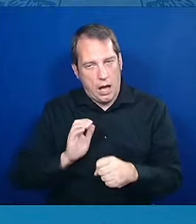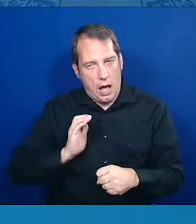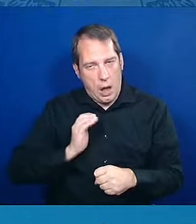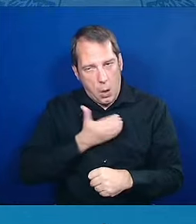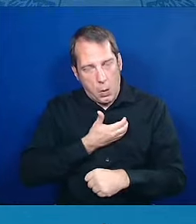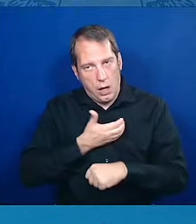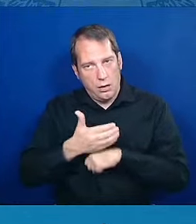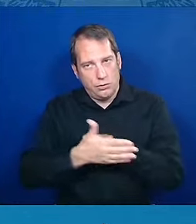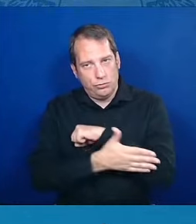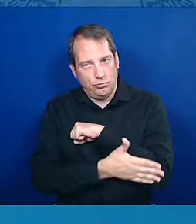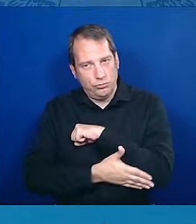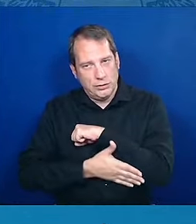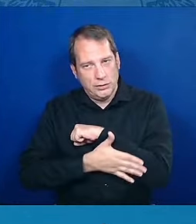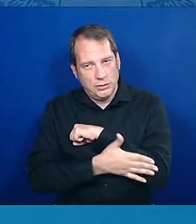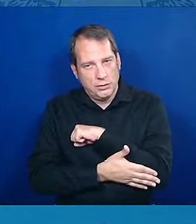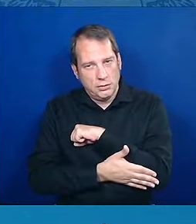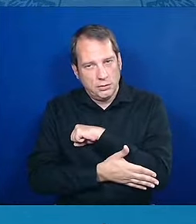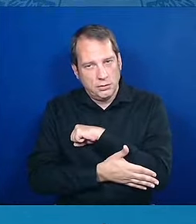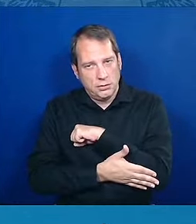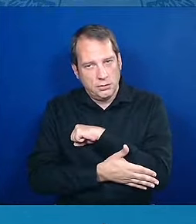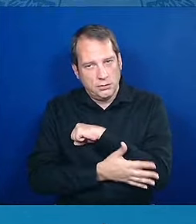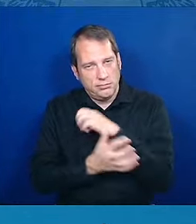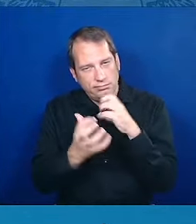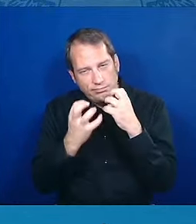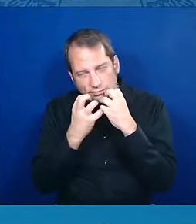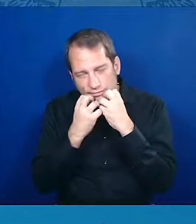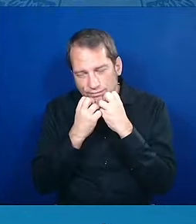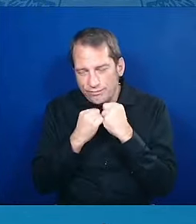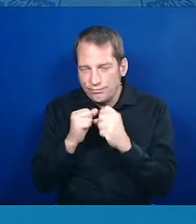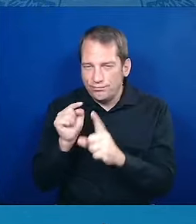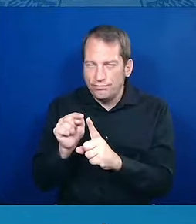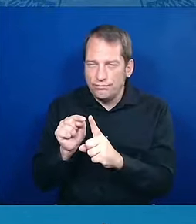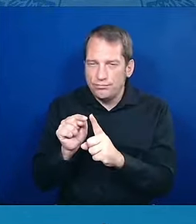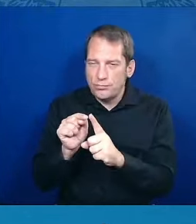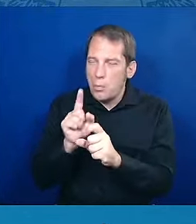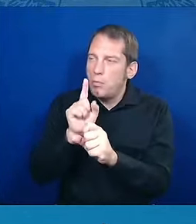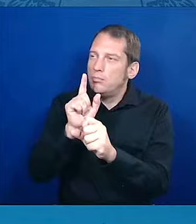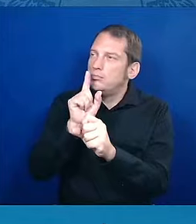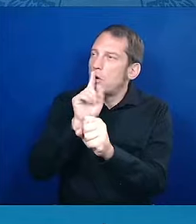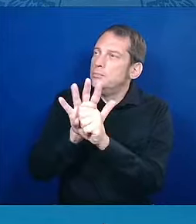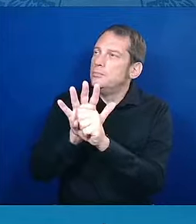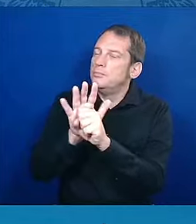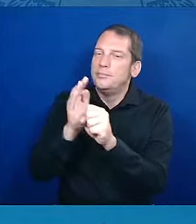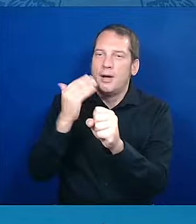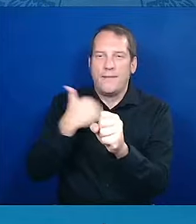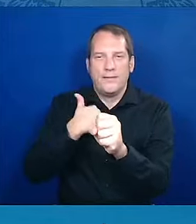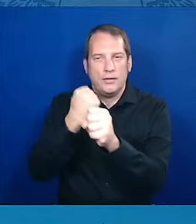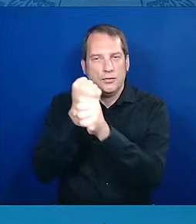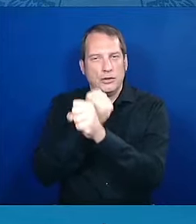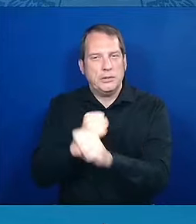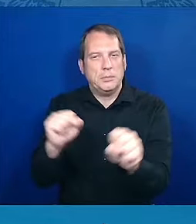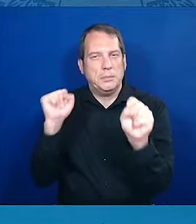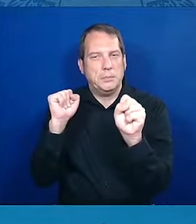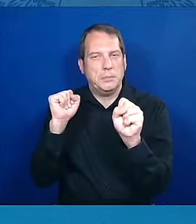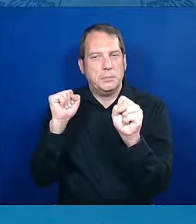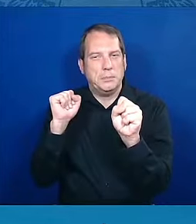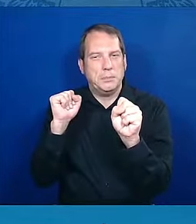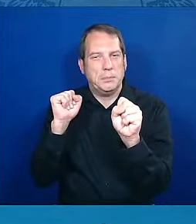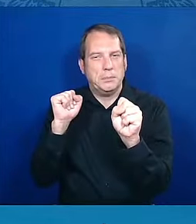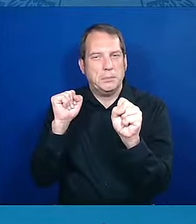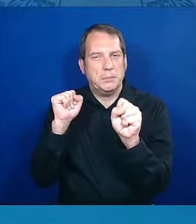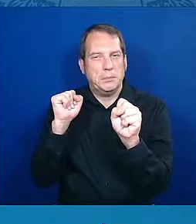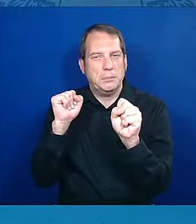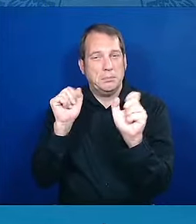its promise of freedom. And the American people believe in the promise of freedom. So